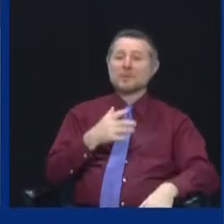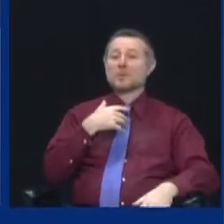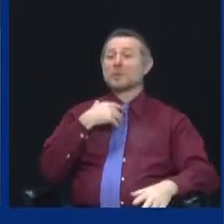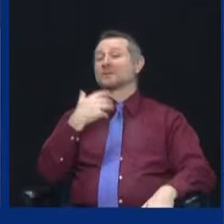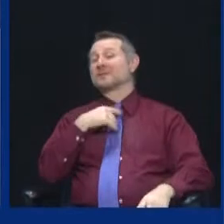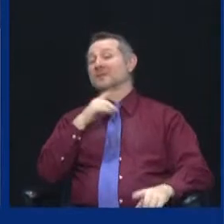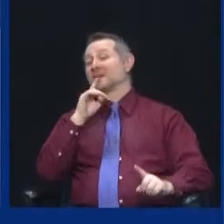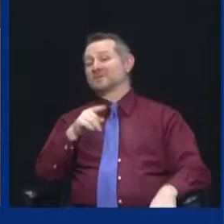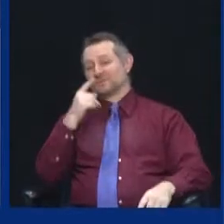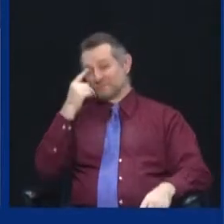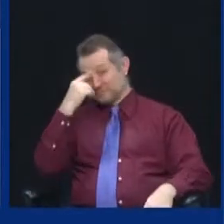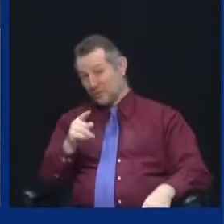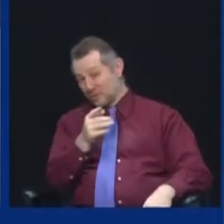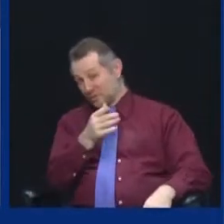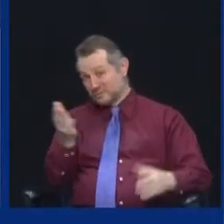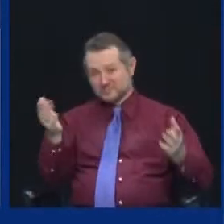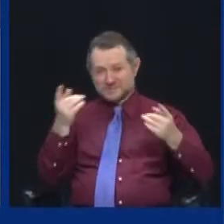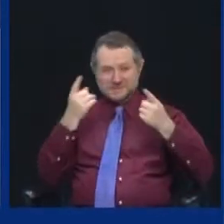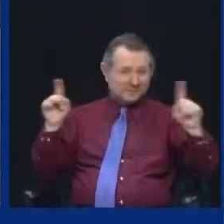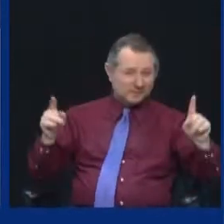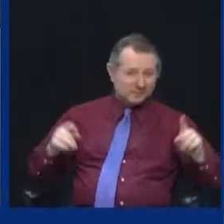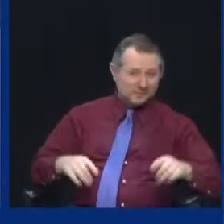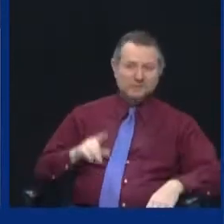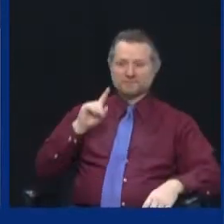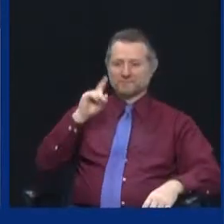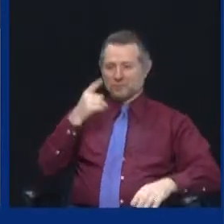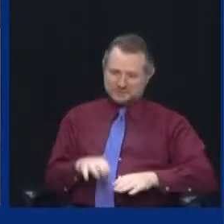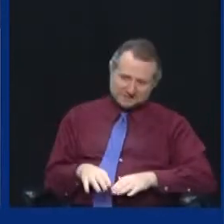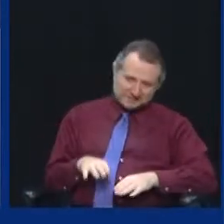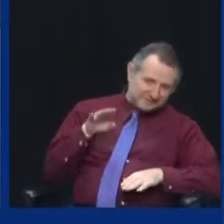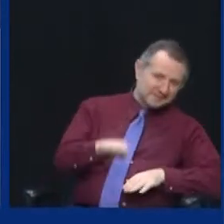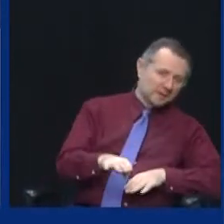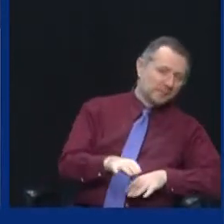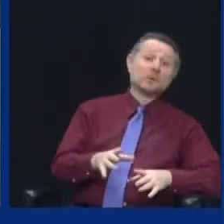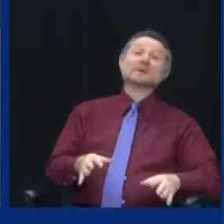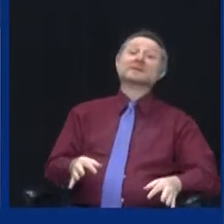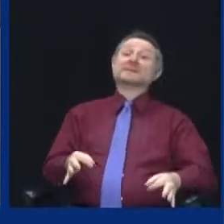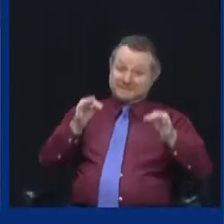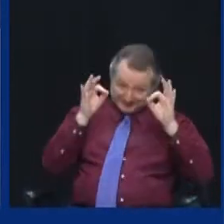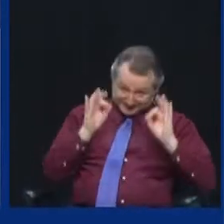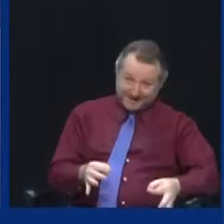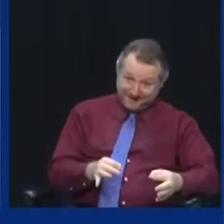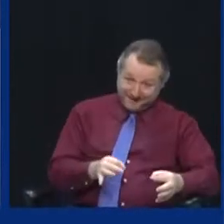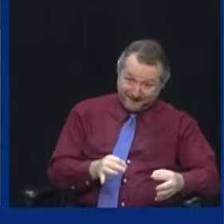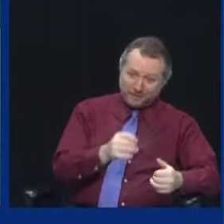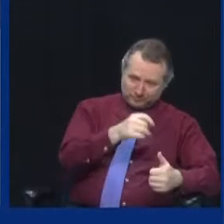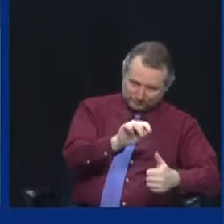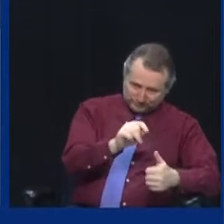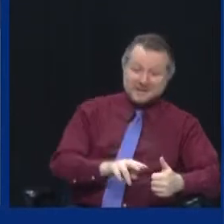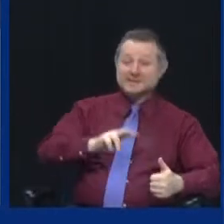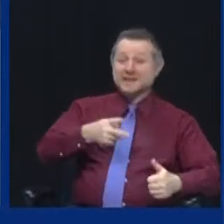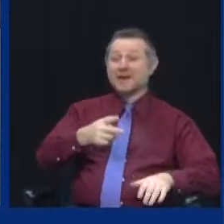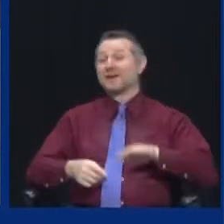1, decide what to do. Step 2, do it. Do it.